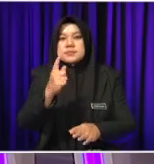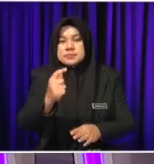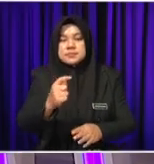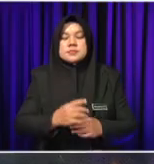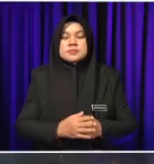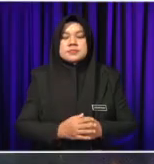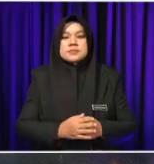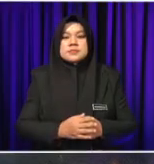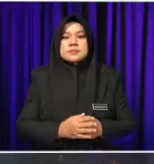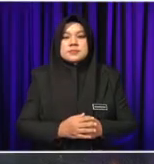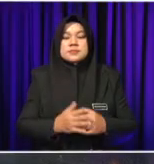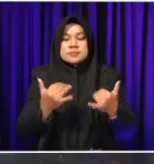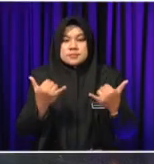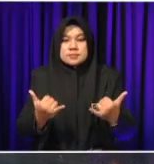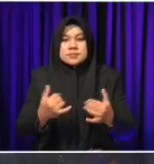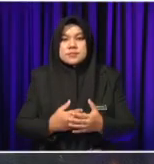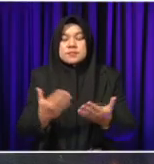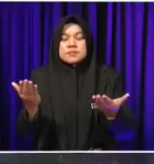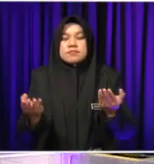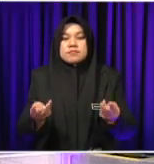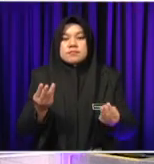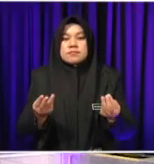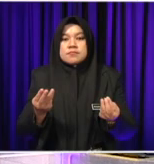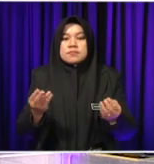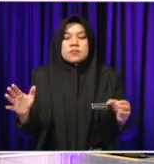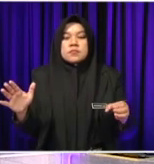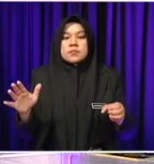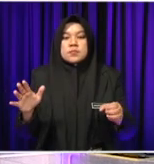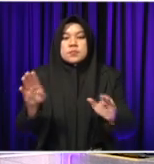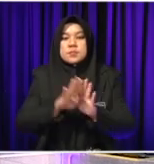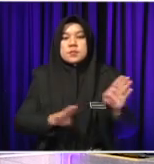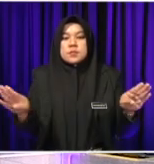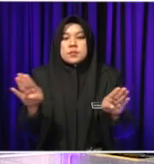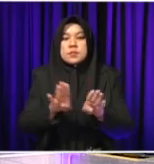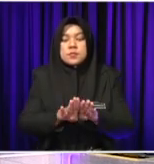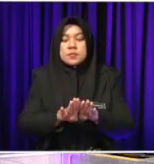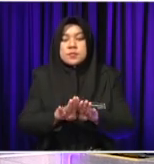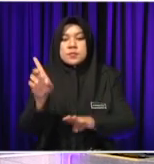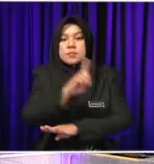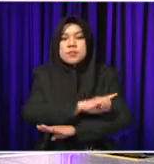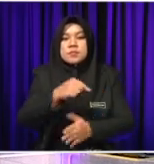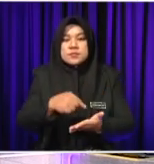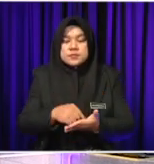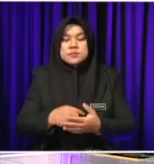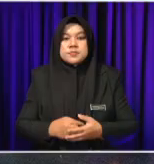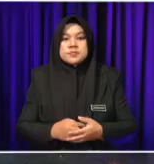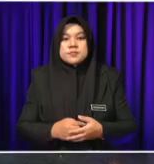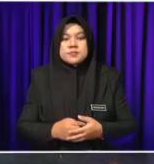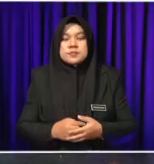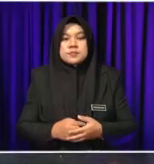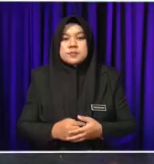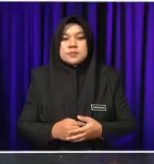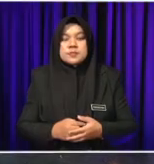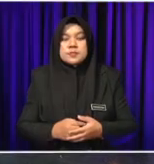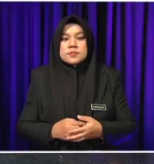I believe so as well. Now, madam, perhaps an overall conclusion for our whole class today. Can we have that from you? Exactly. So,